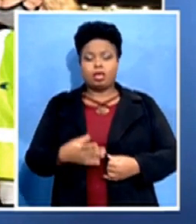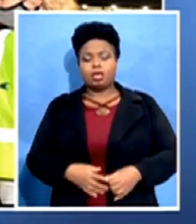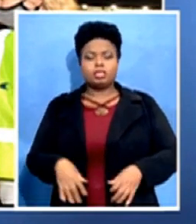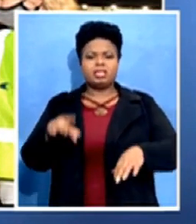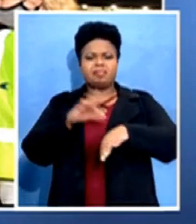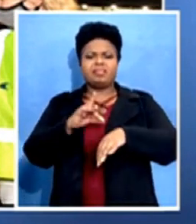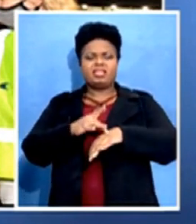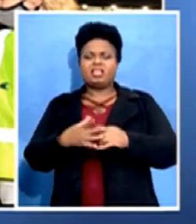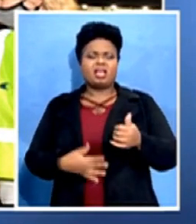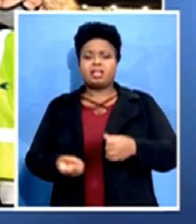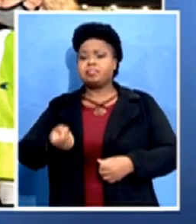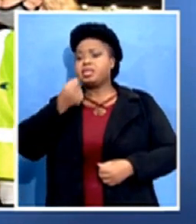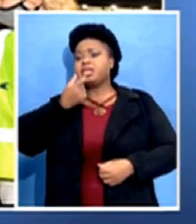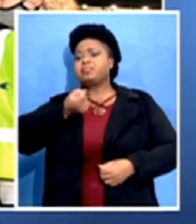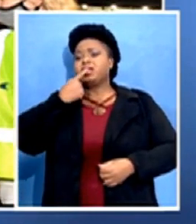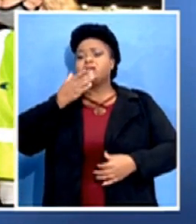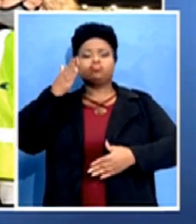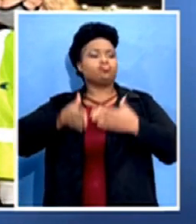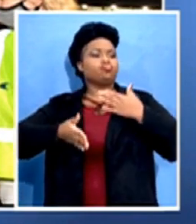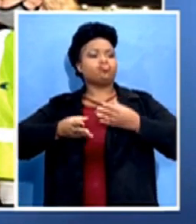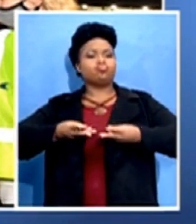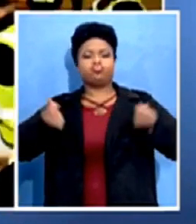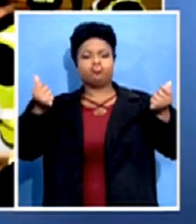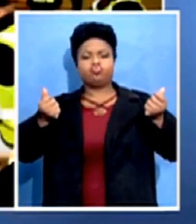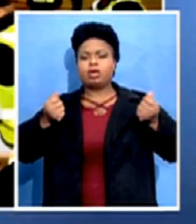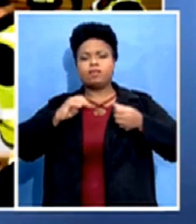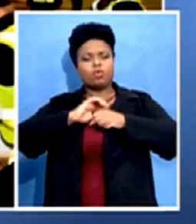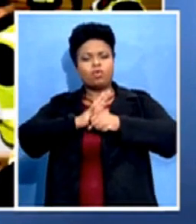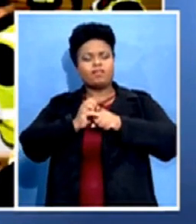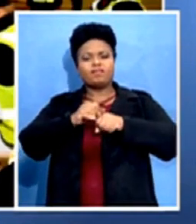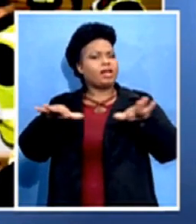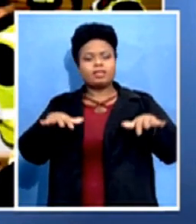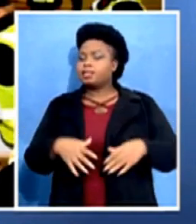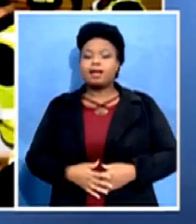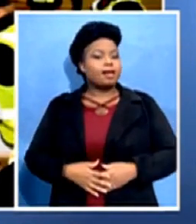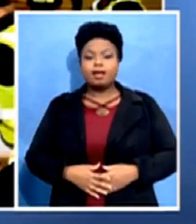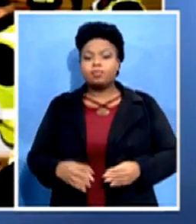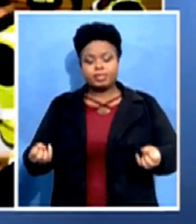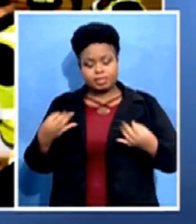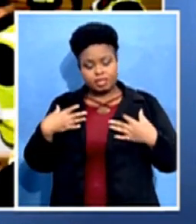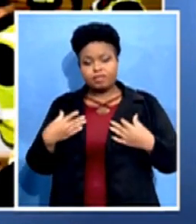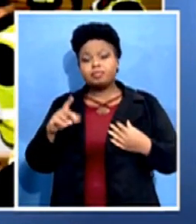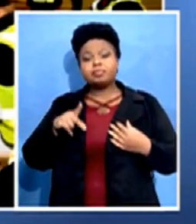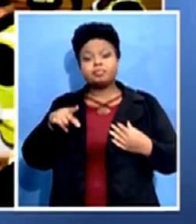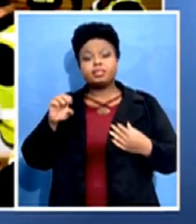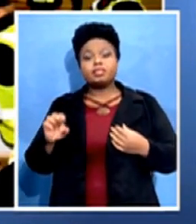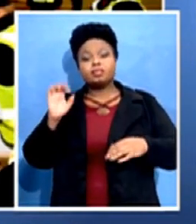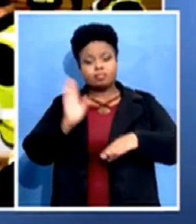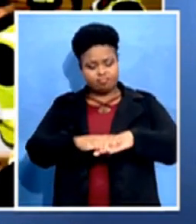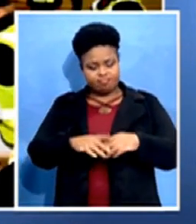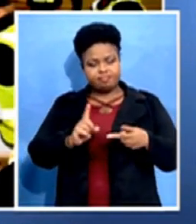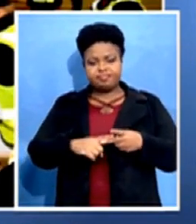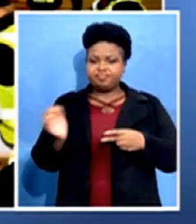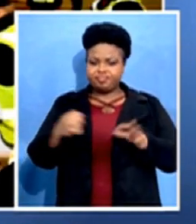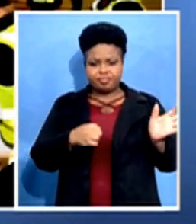end to the pandemic. Give us proper PPE, employ more nurses, employ more nurses who are sitting at